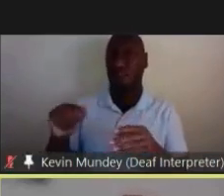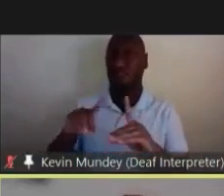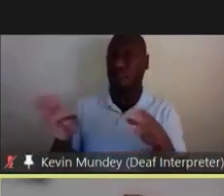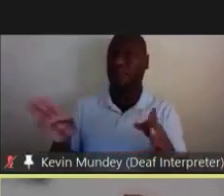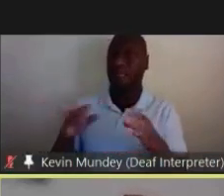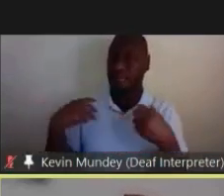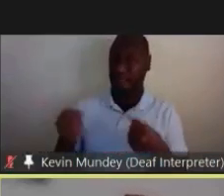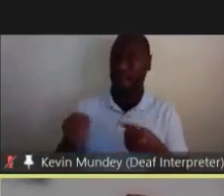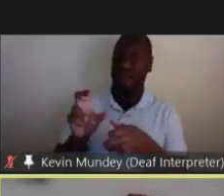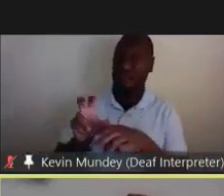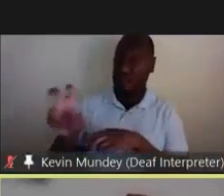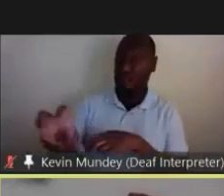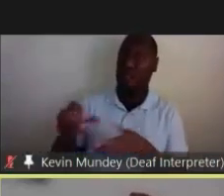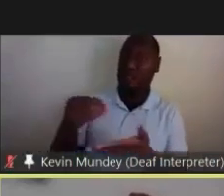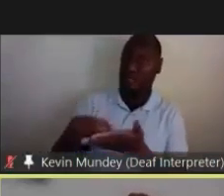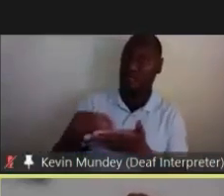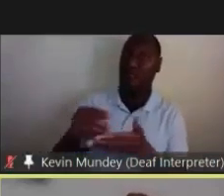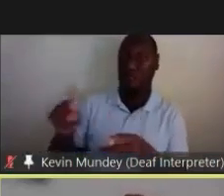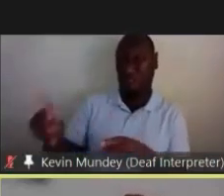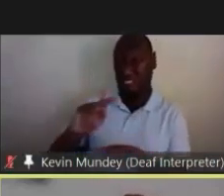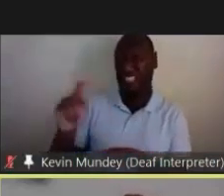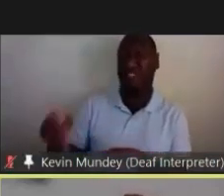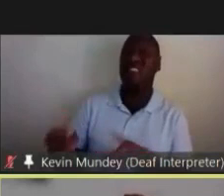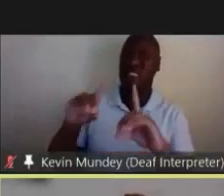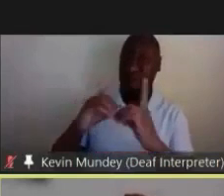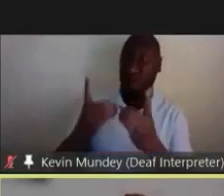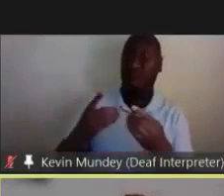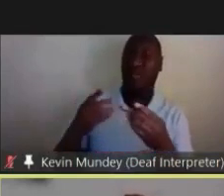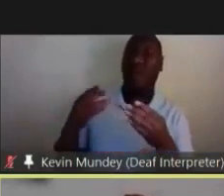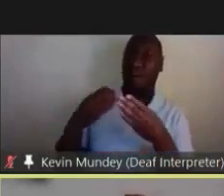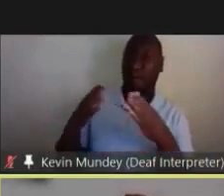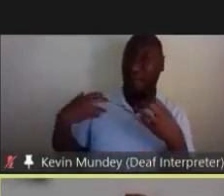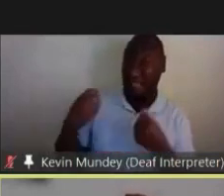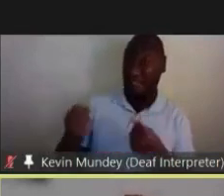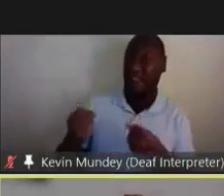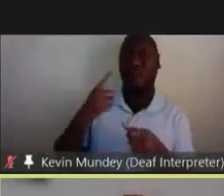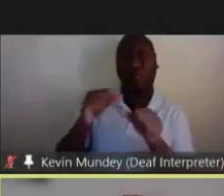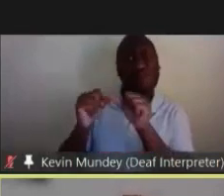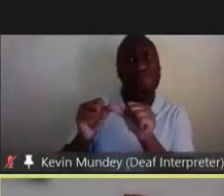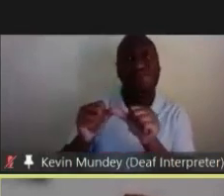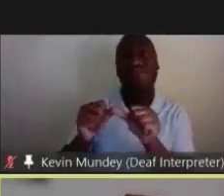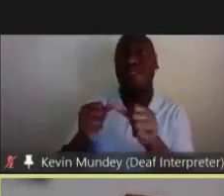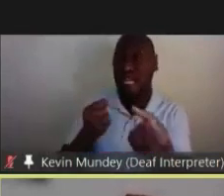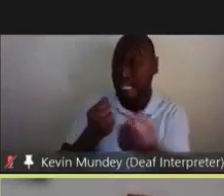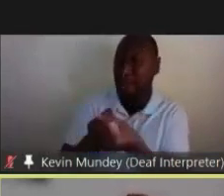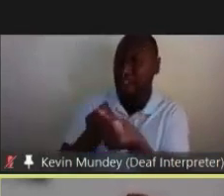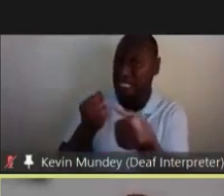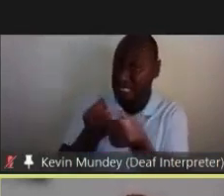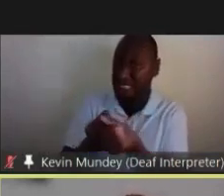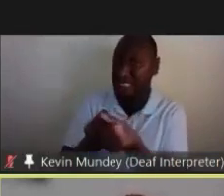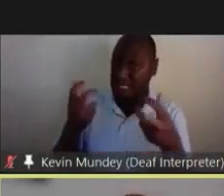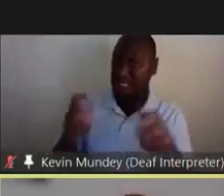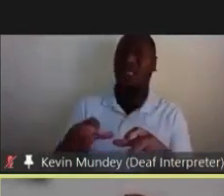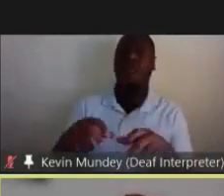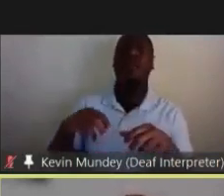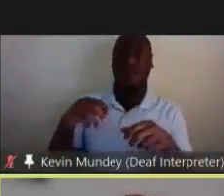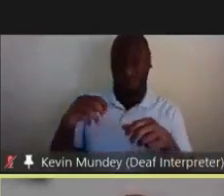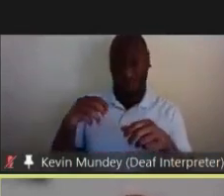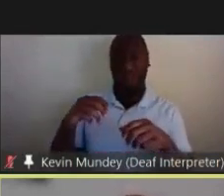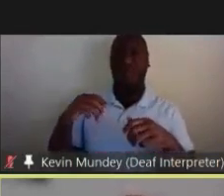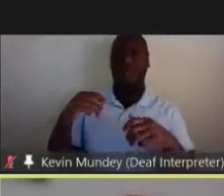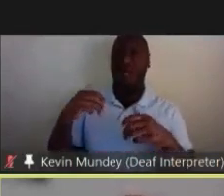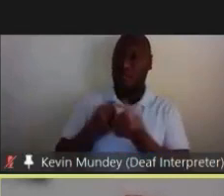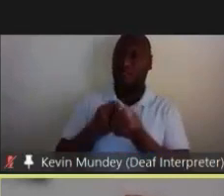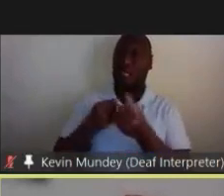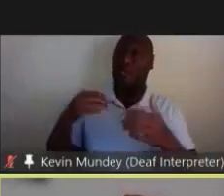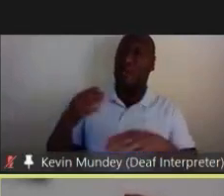the Philadelphia Department of Public Health for a sustainable advocacy and systems change project to improve systems